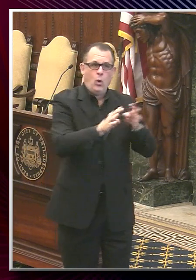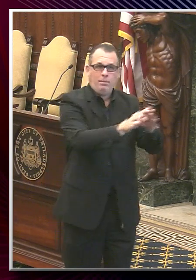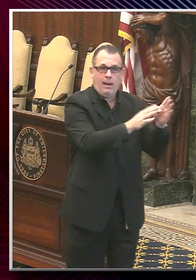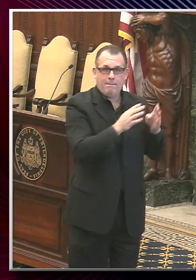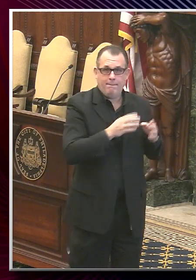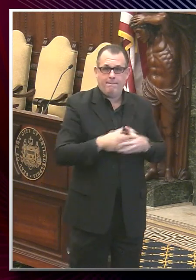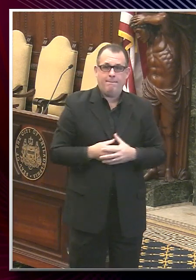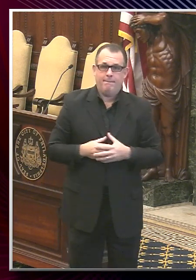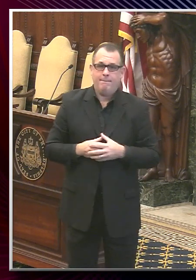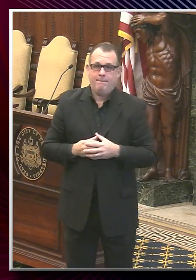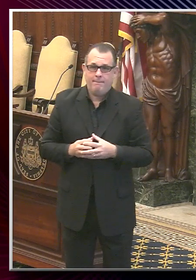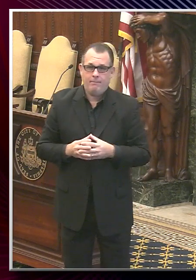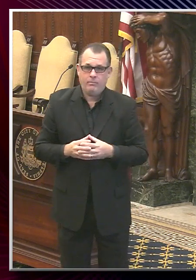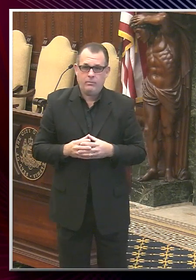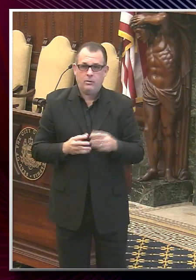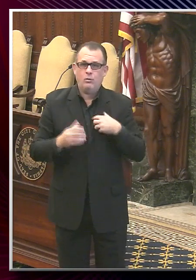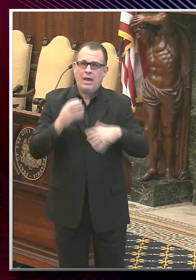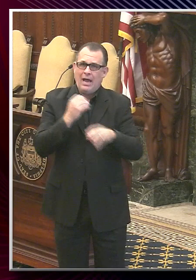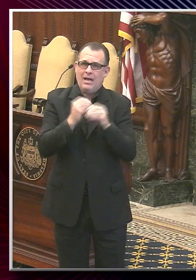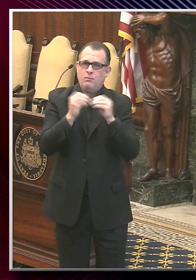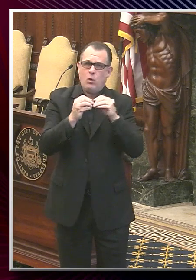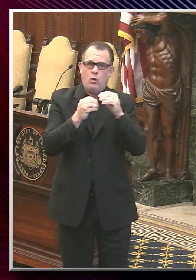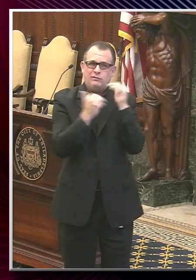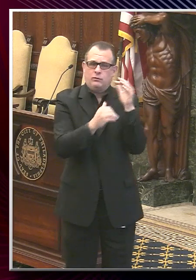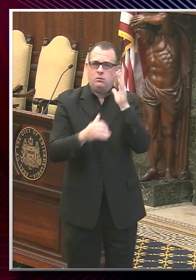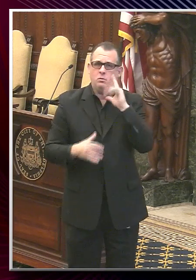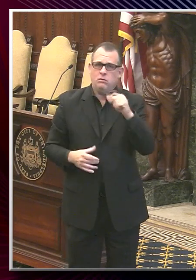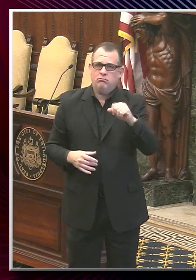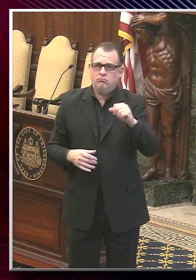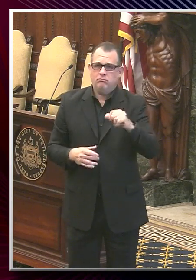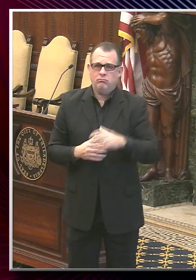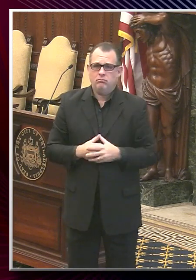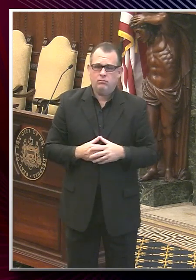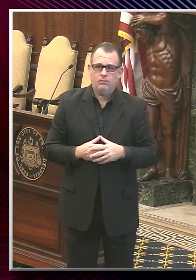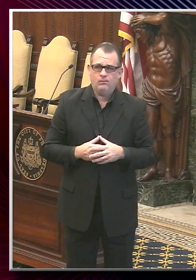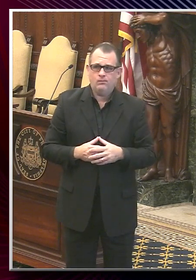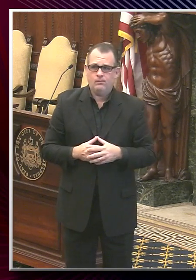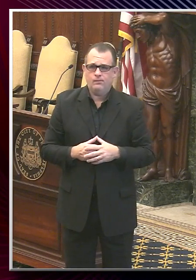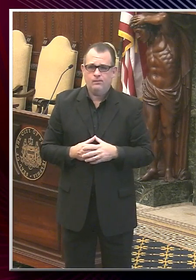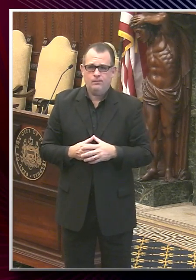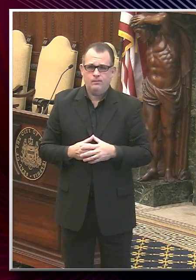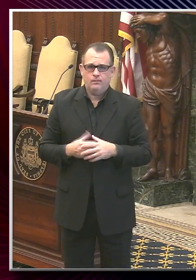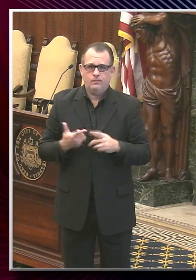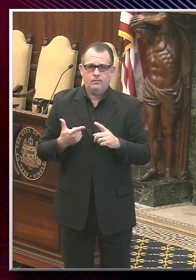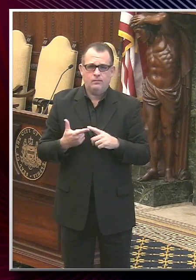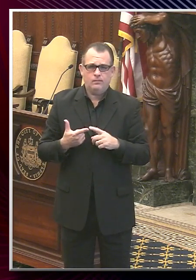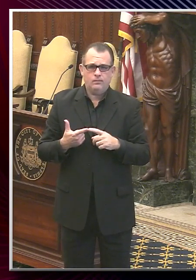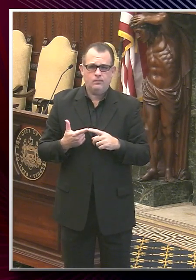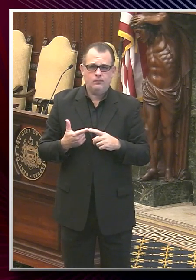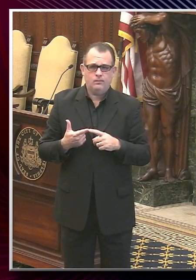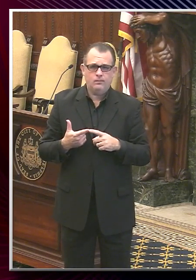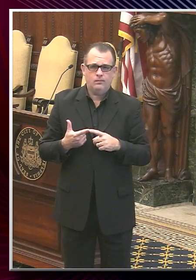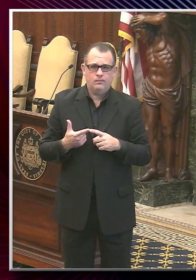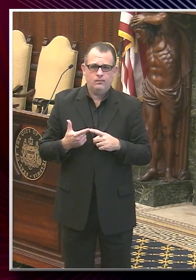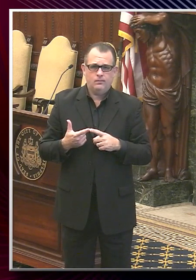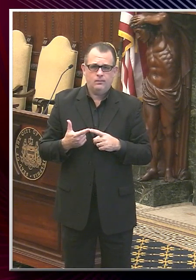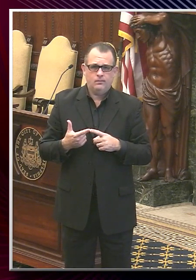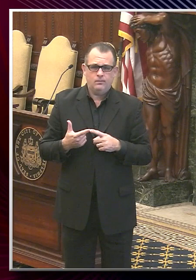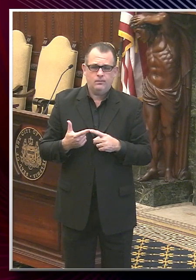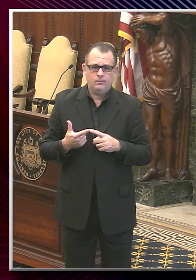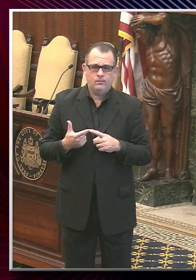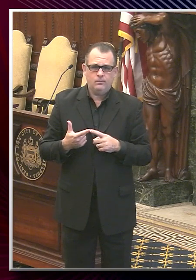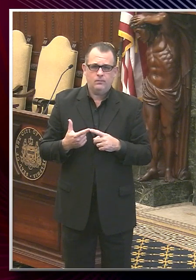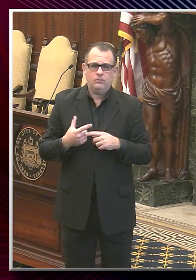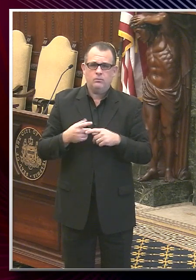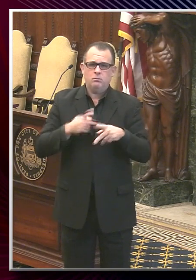and probably put in place additional restrictions in the wake of these to be consistent. Second question is, what is your message to people as they're getting ready?